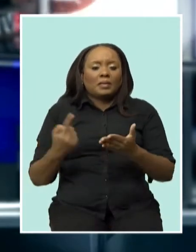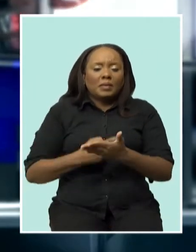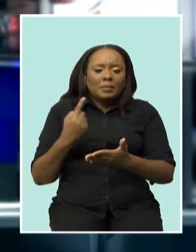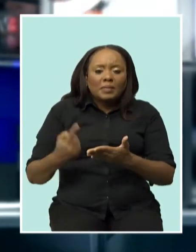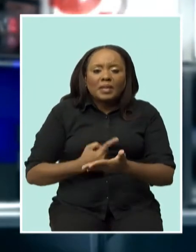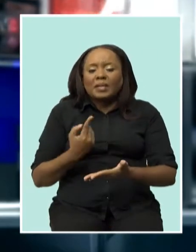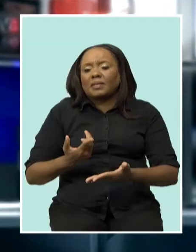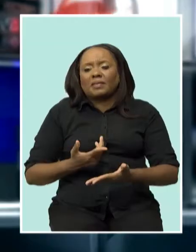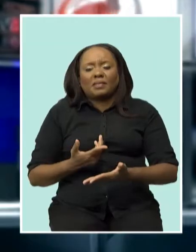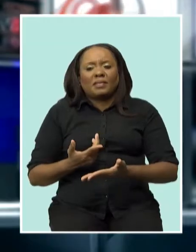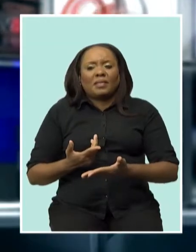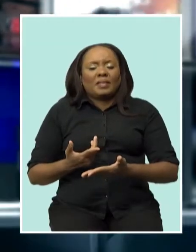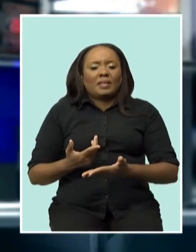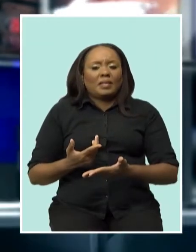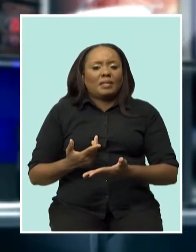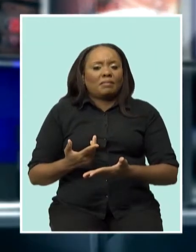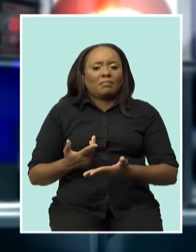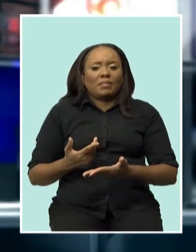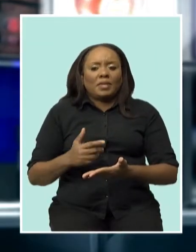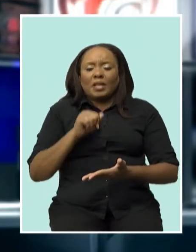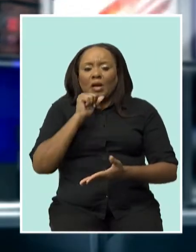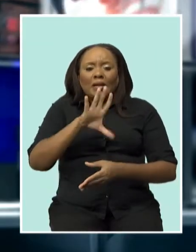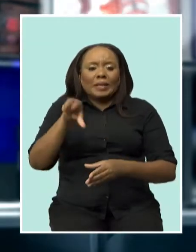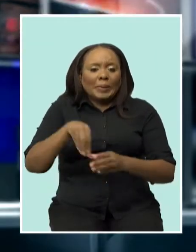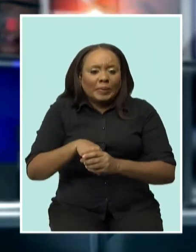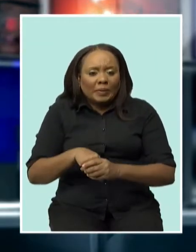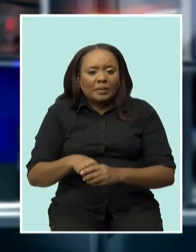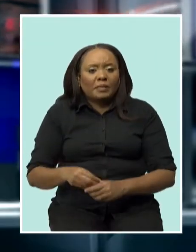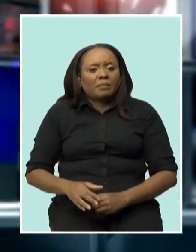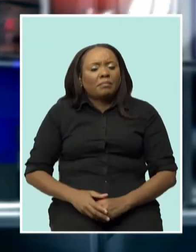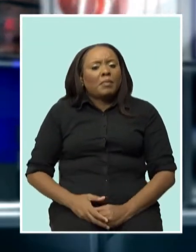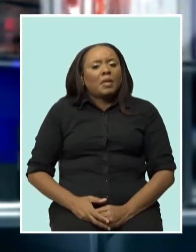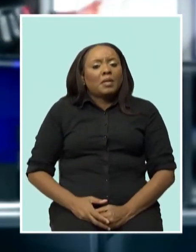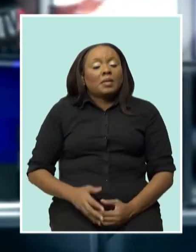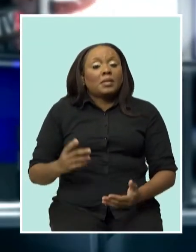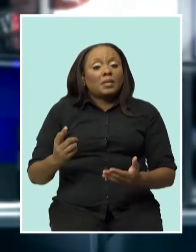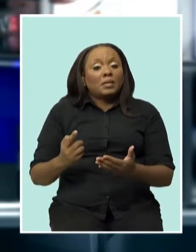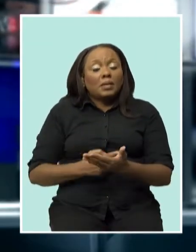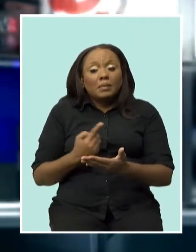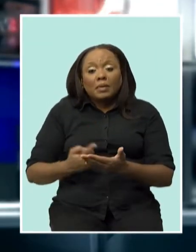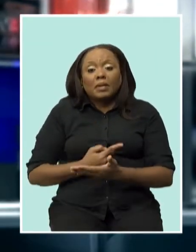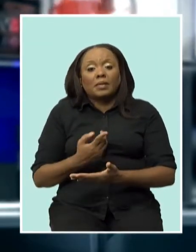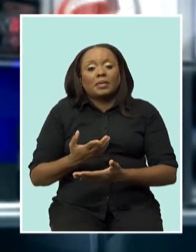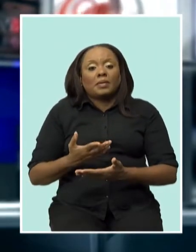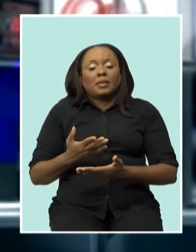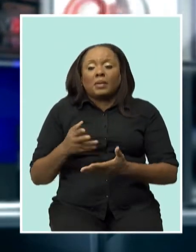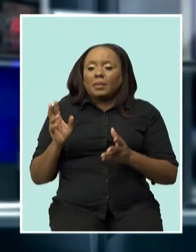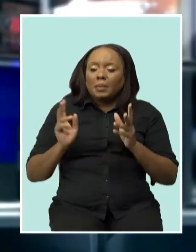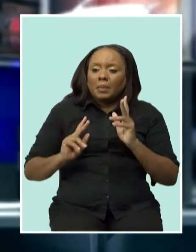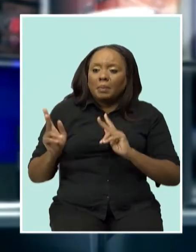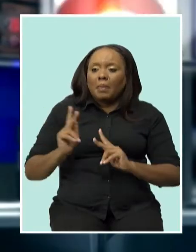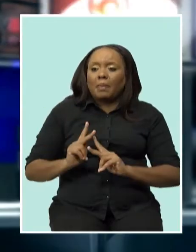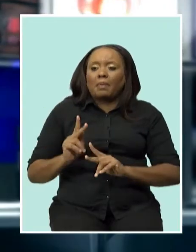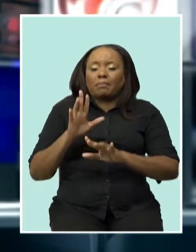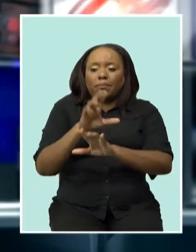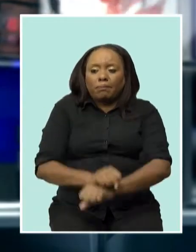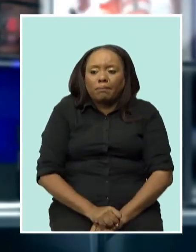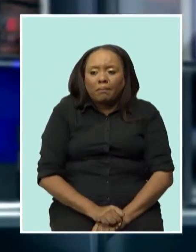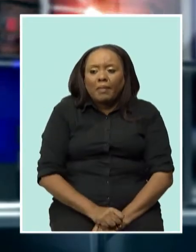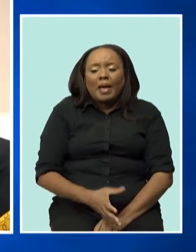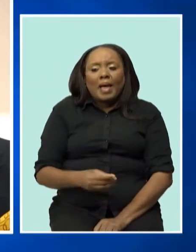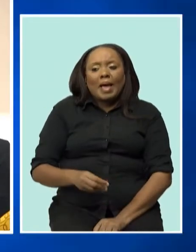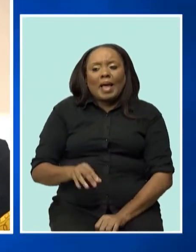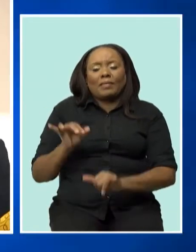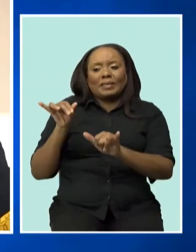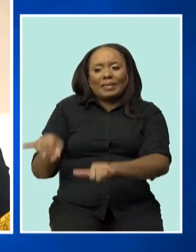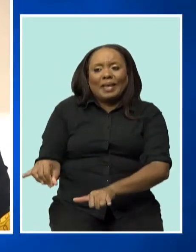see special attention paid to the length of time an accused is held. He made reference to some international jurisdictions.